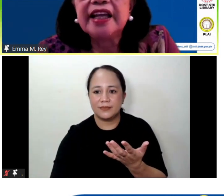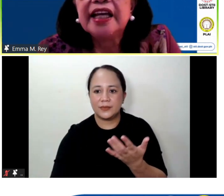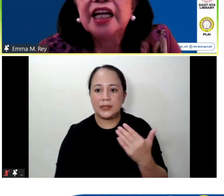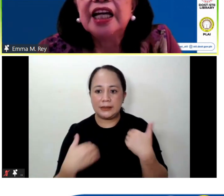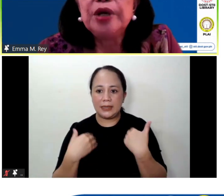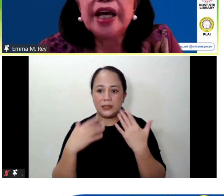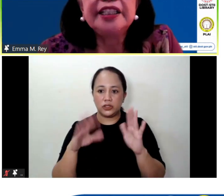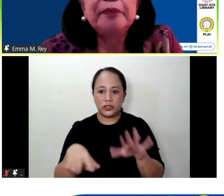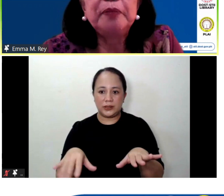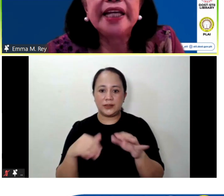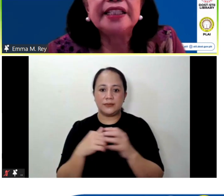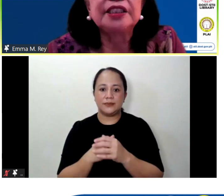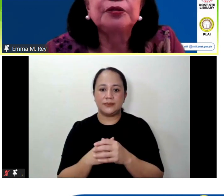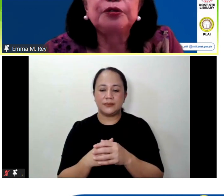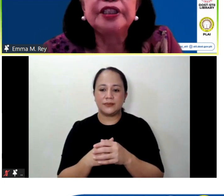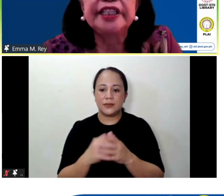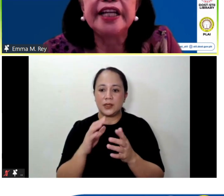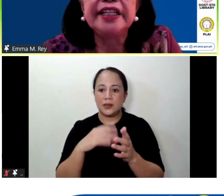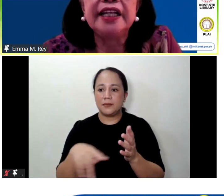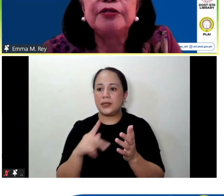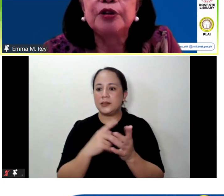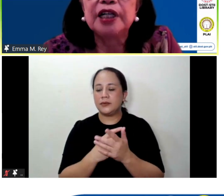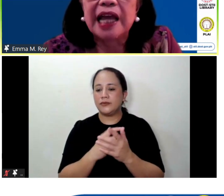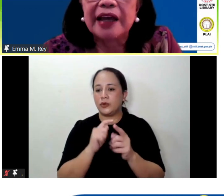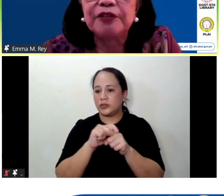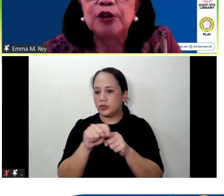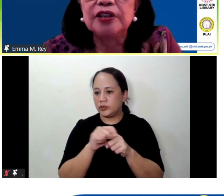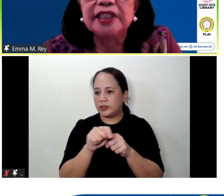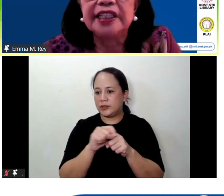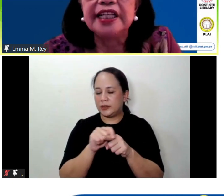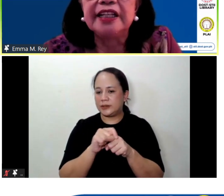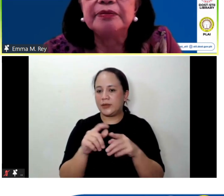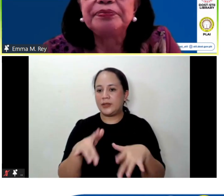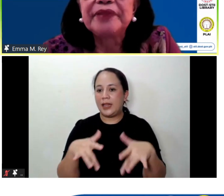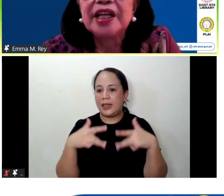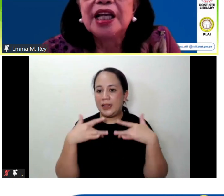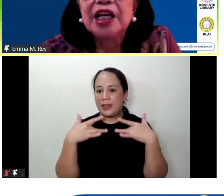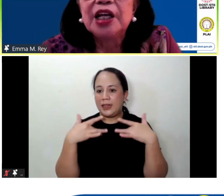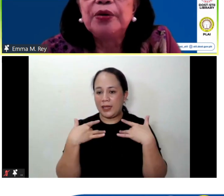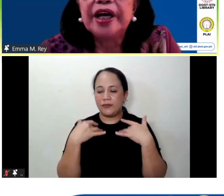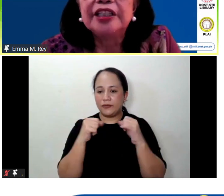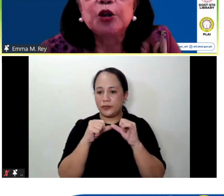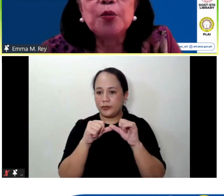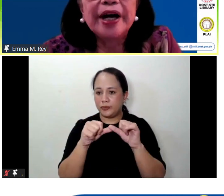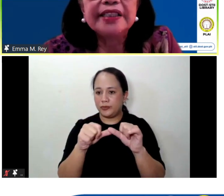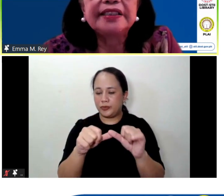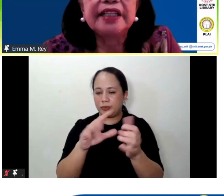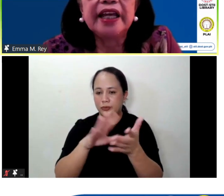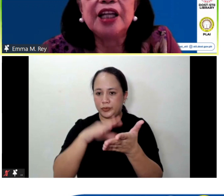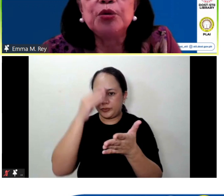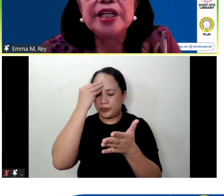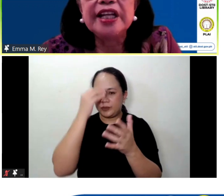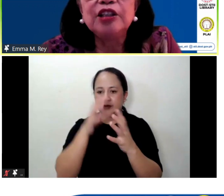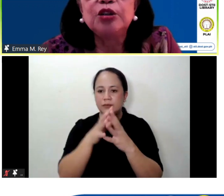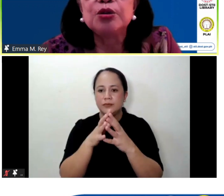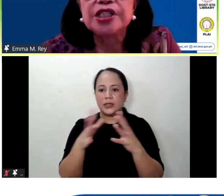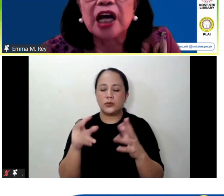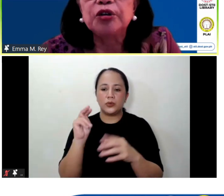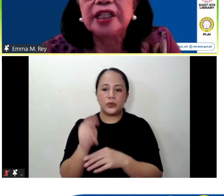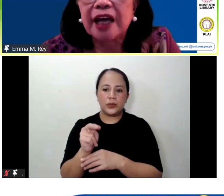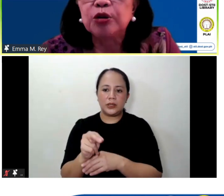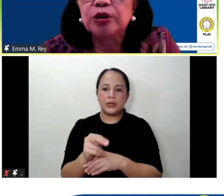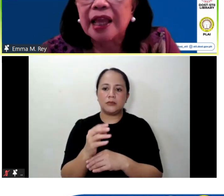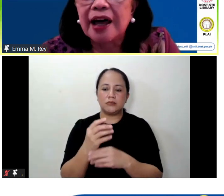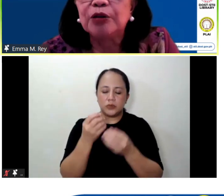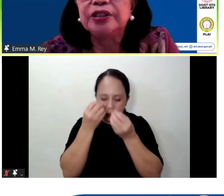children, and we are the place for training for lifelong learning. We are so much, and we need to shout